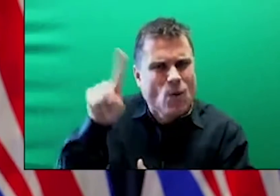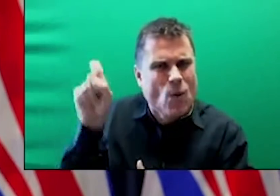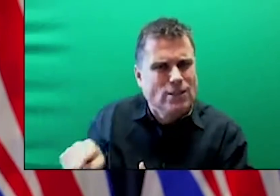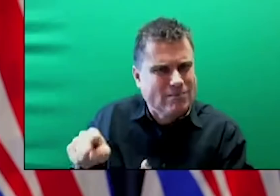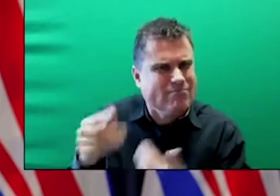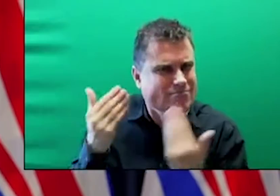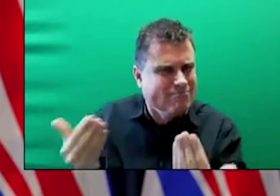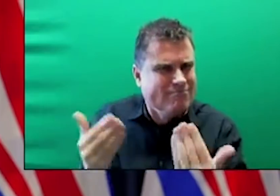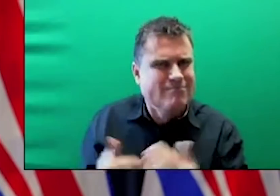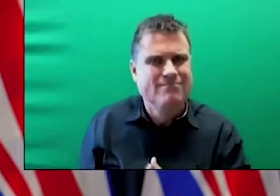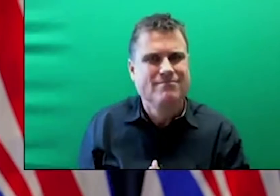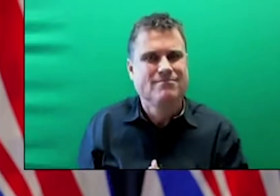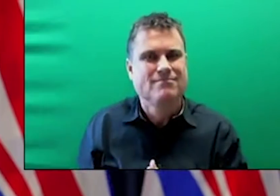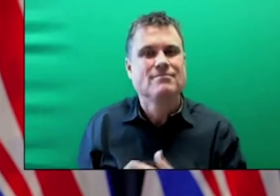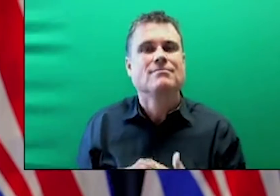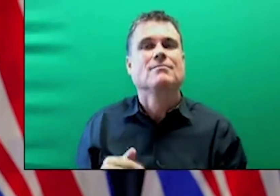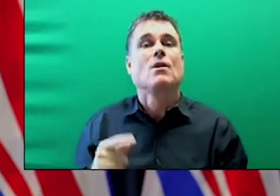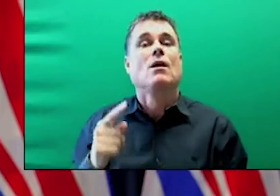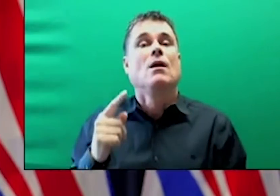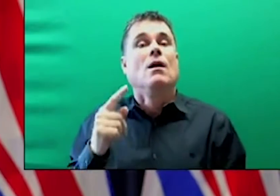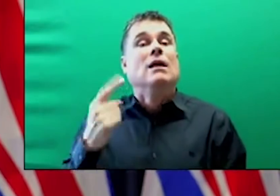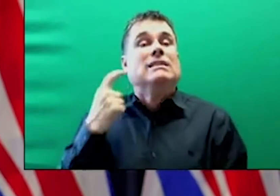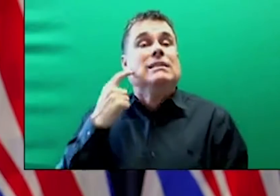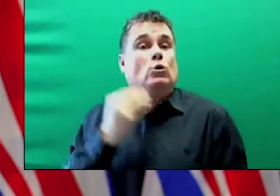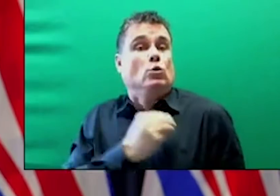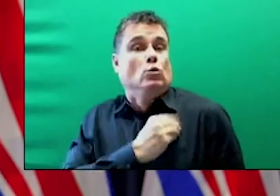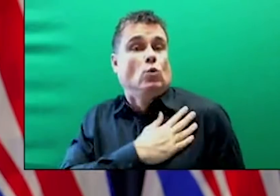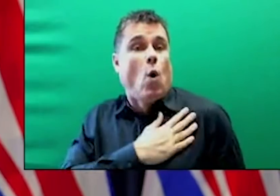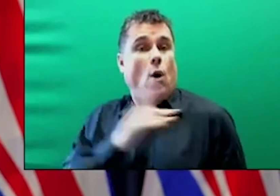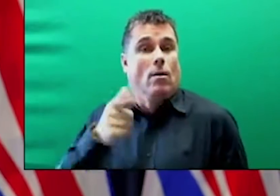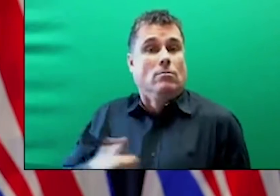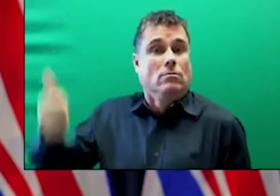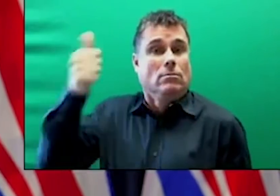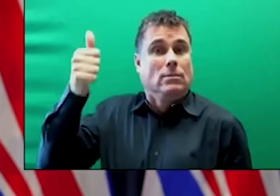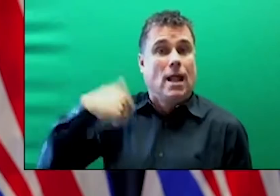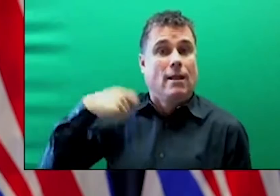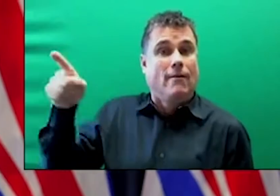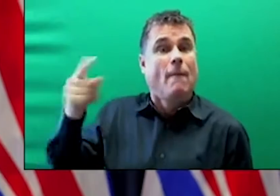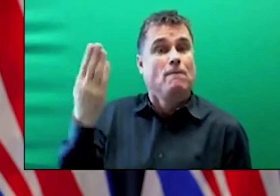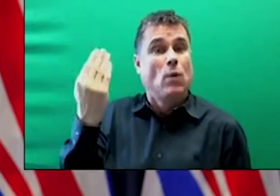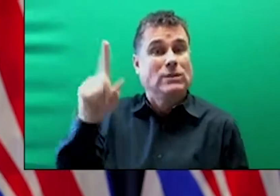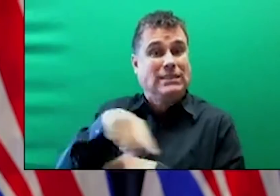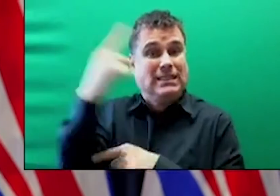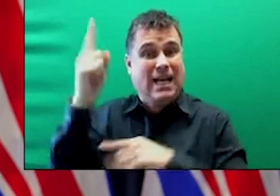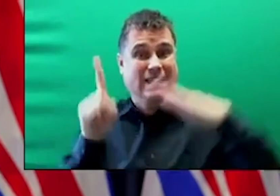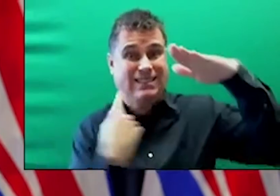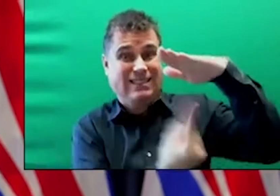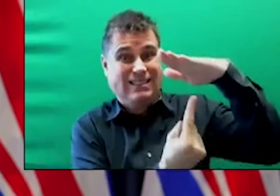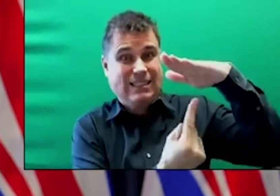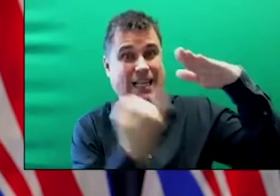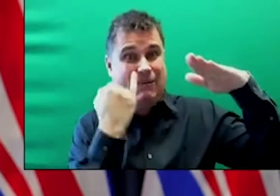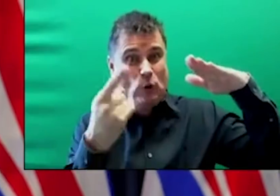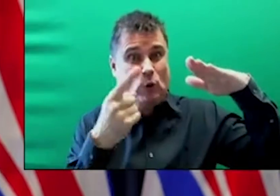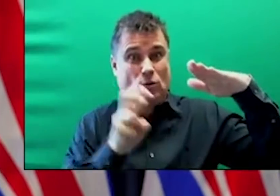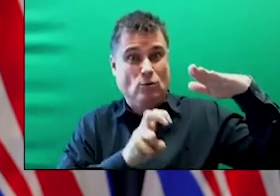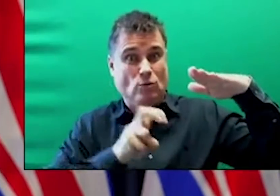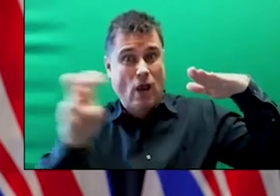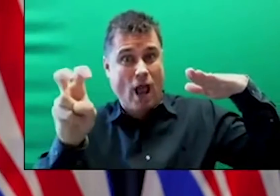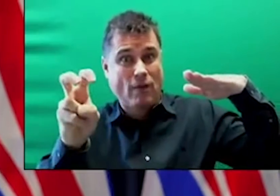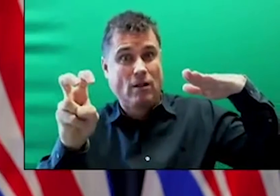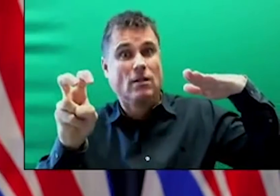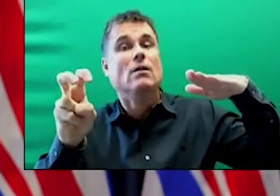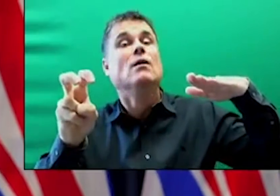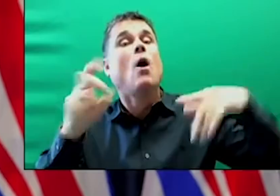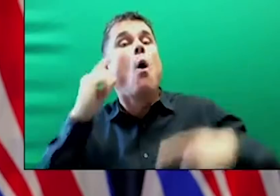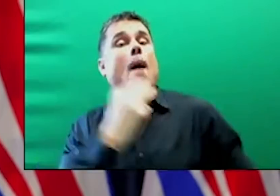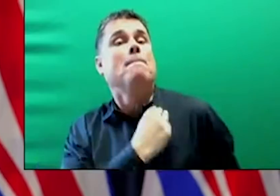issues. These are important issues for British Columbians. The public health evidence is not there at this time. Dr. Henry assures me that when that evidence is